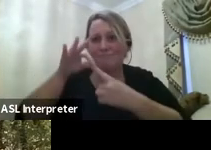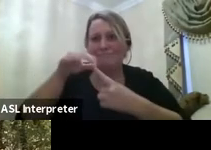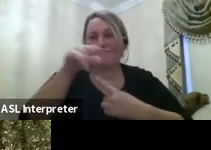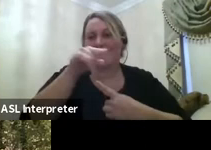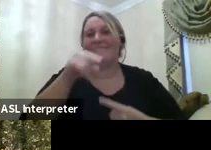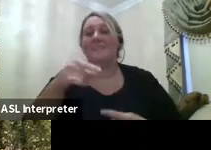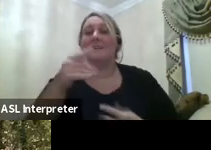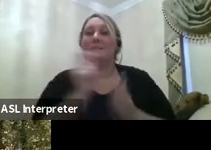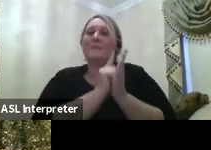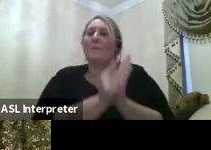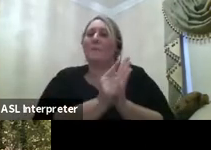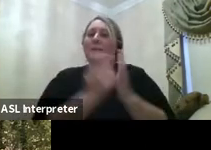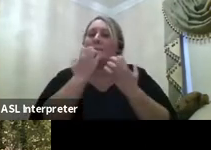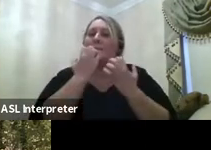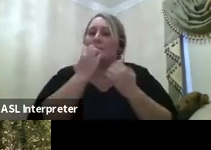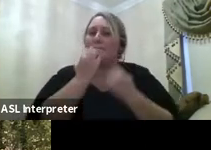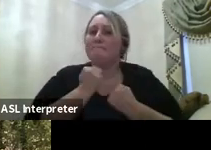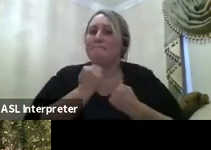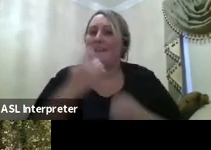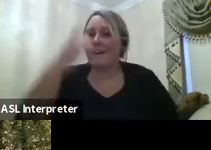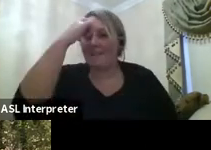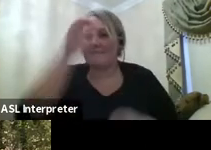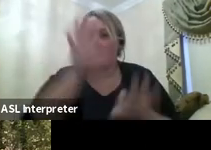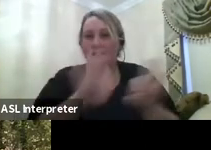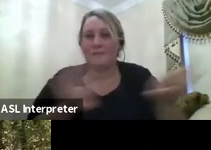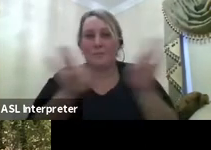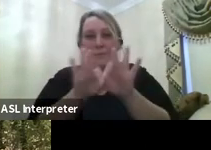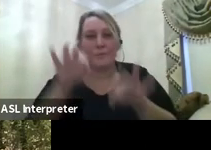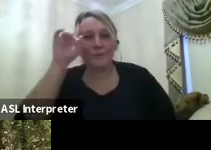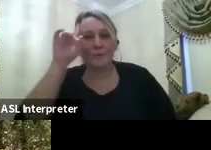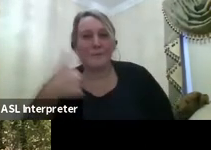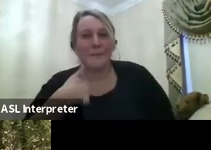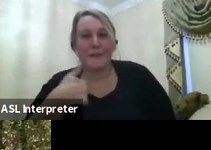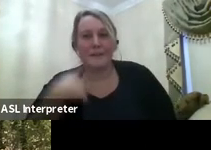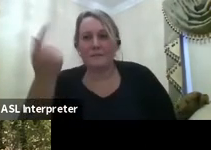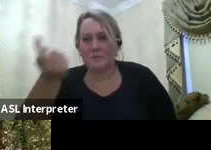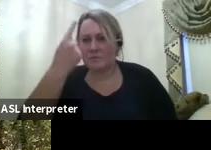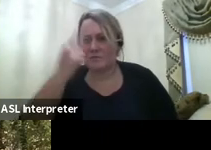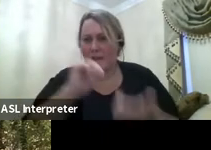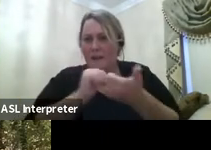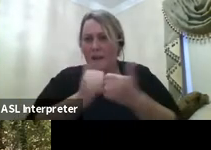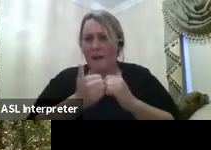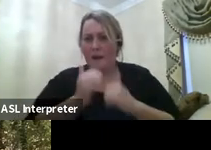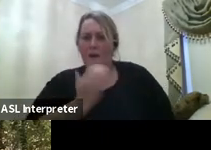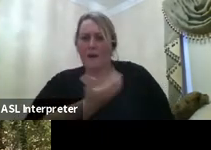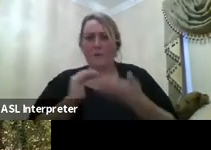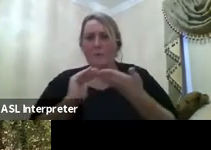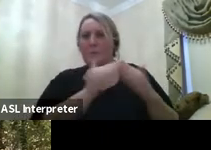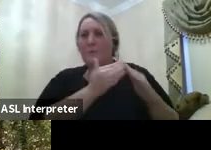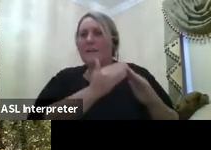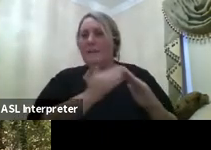important for me and understanding how our community and our own thinking moves.